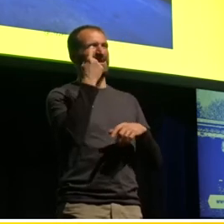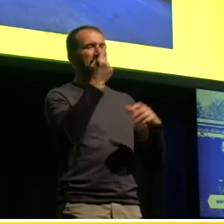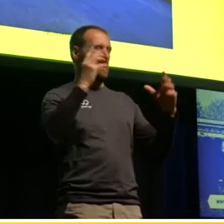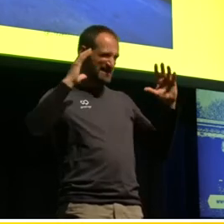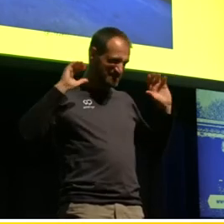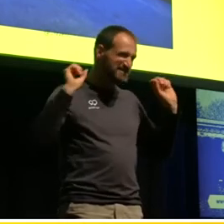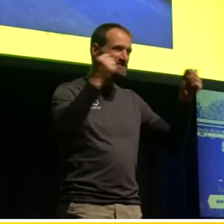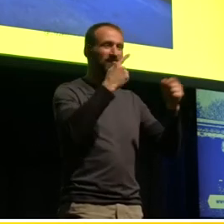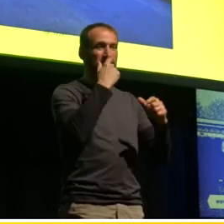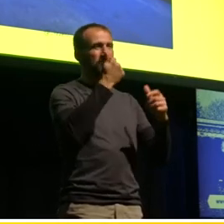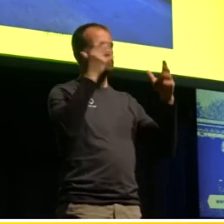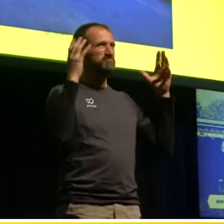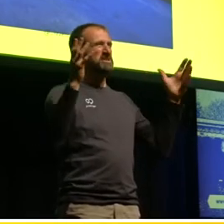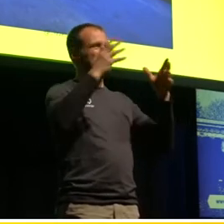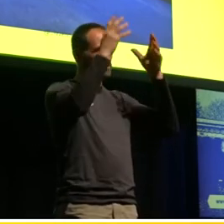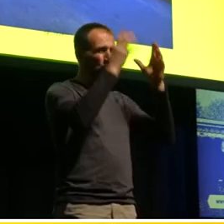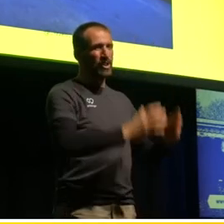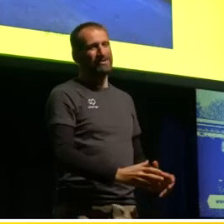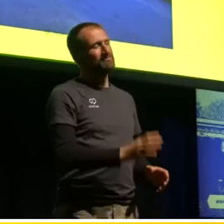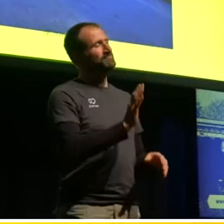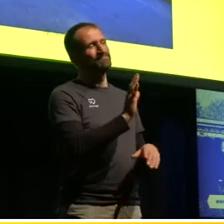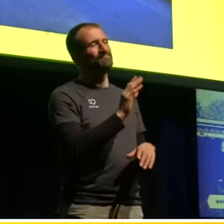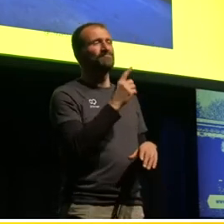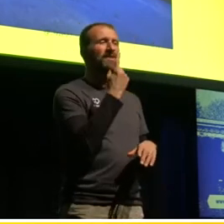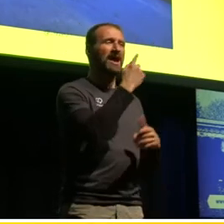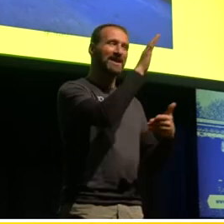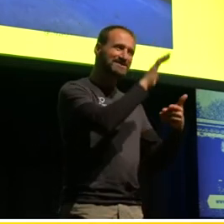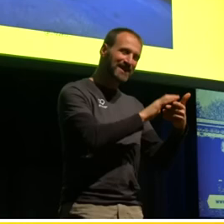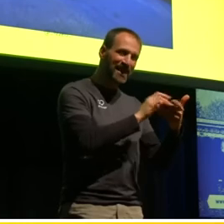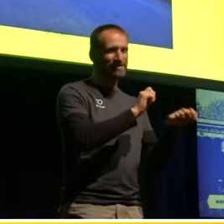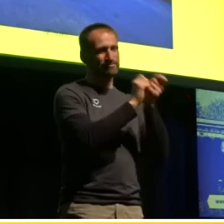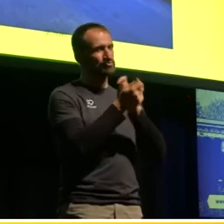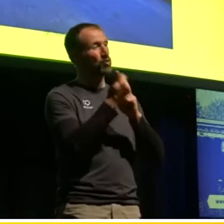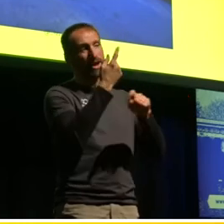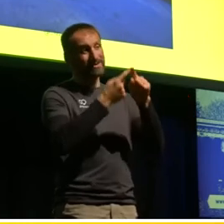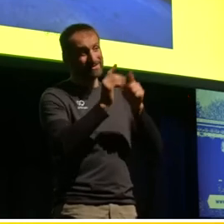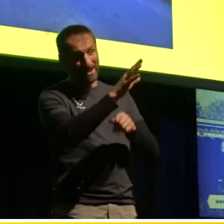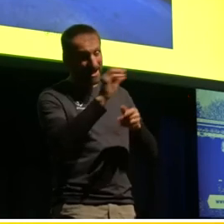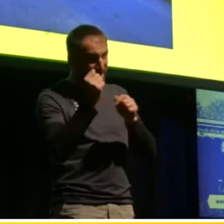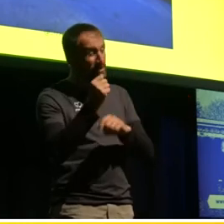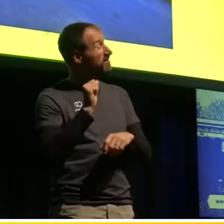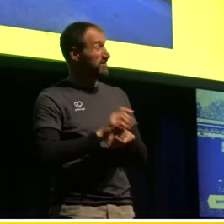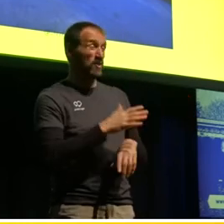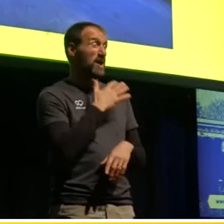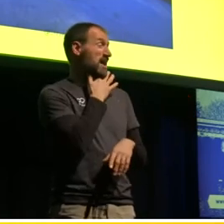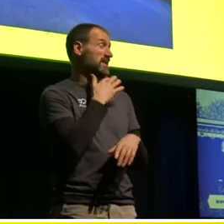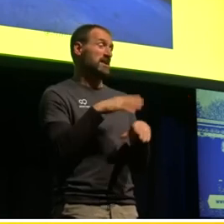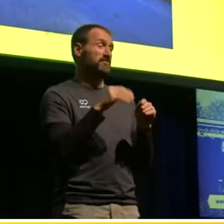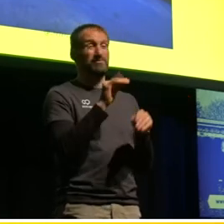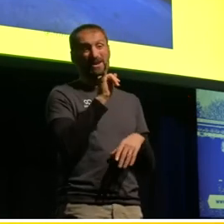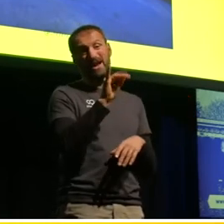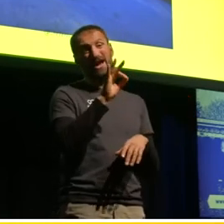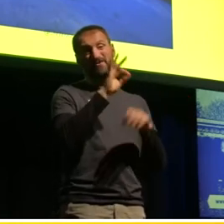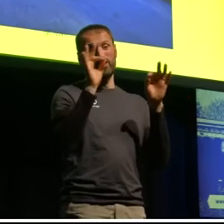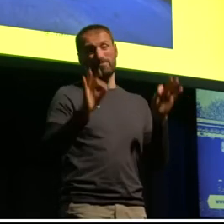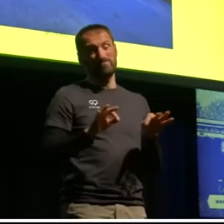with maybe one page or one part of it. You can even start very ugly with an iframe, if that's helping